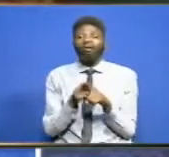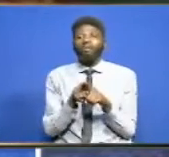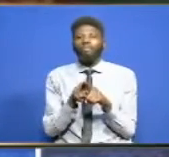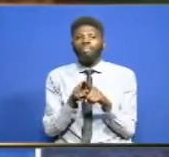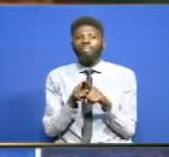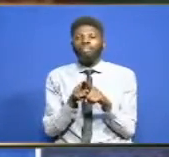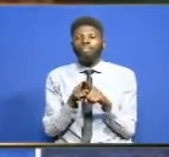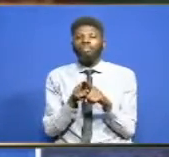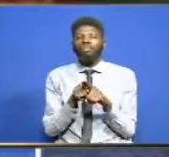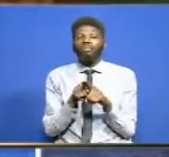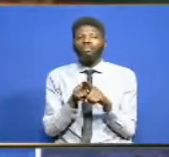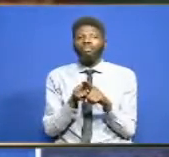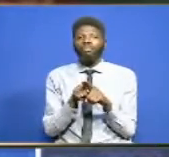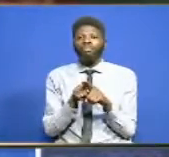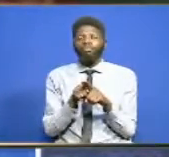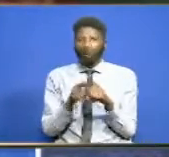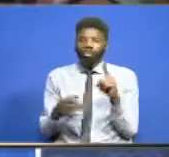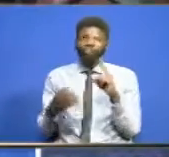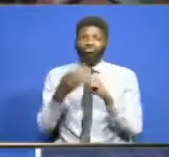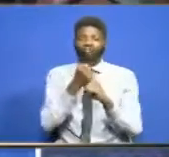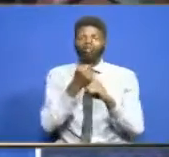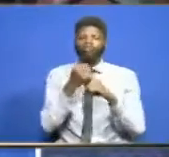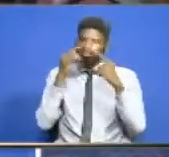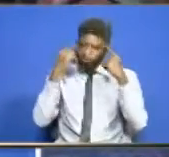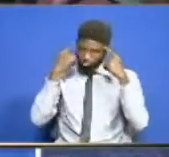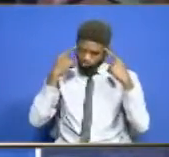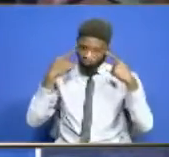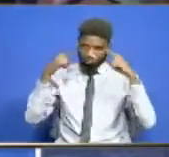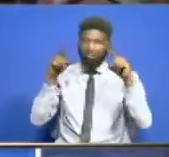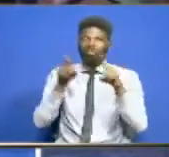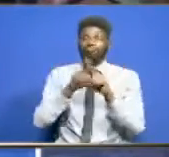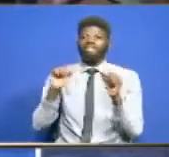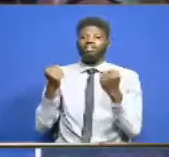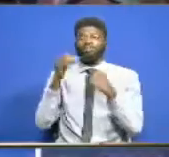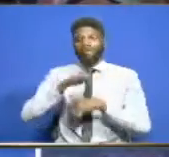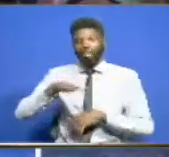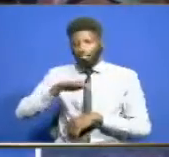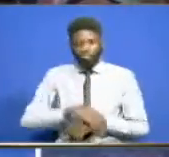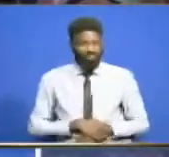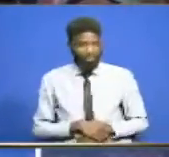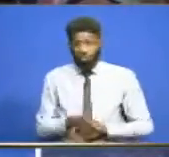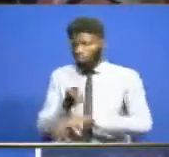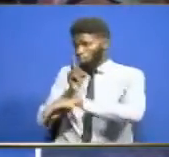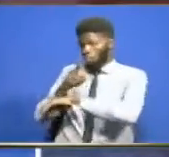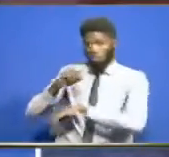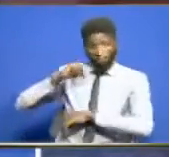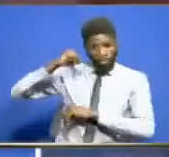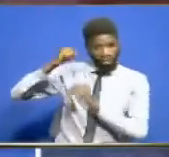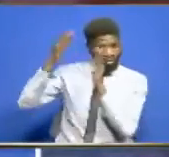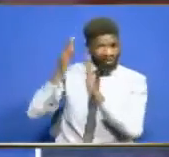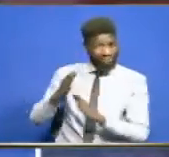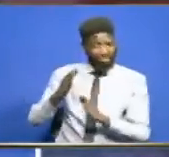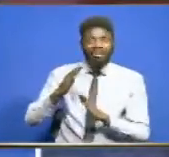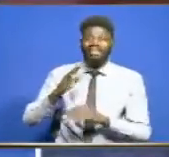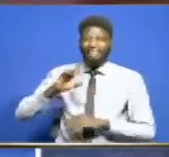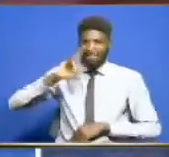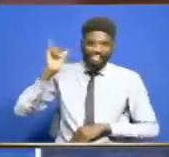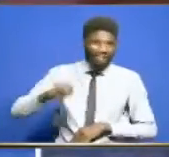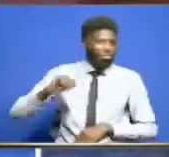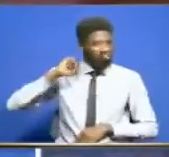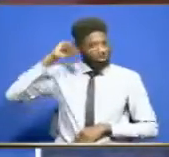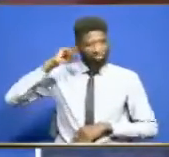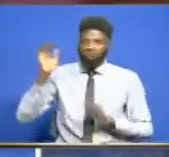into safety and prosperity. Aliwaonya wanasiasa kuhusu madhara ya siasa duni, akiwataka waangazie vijana na